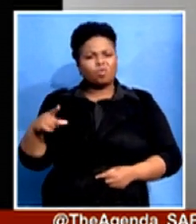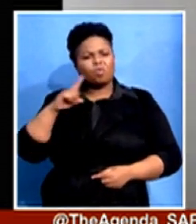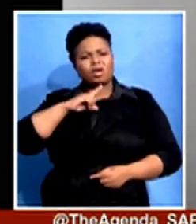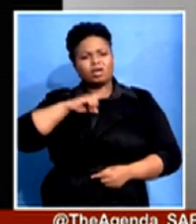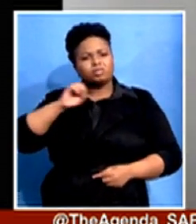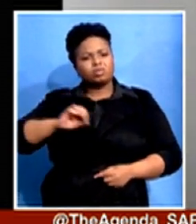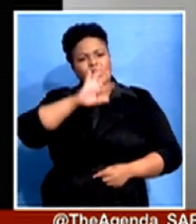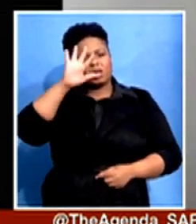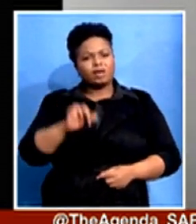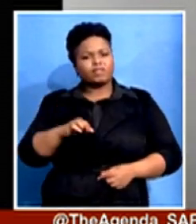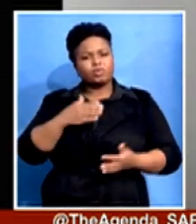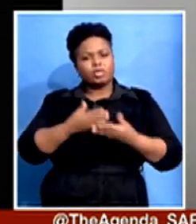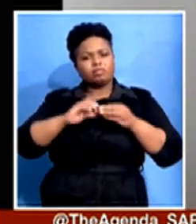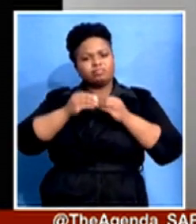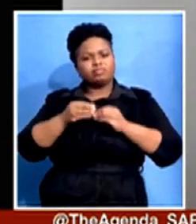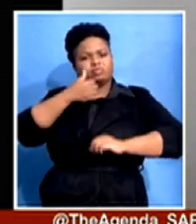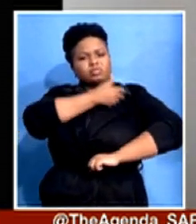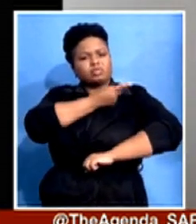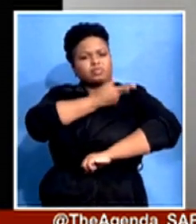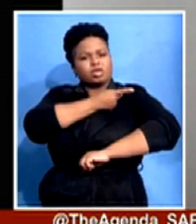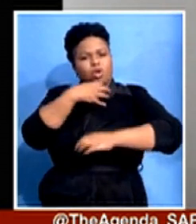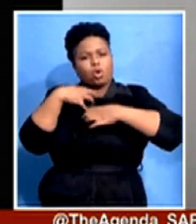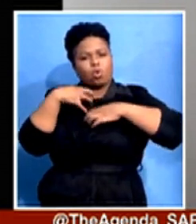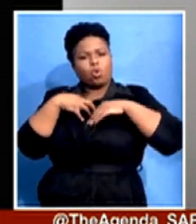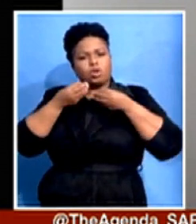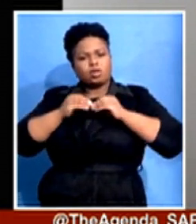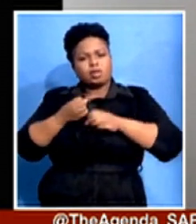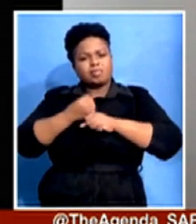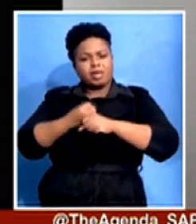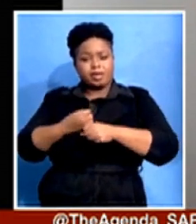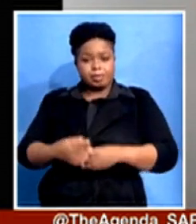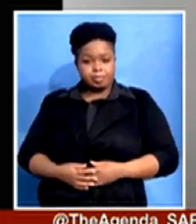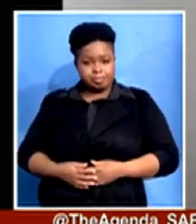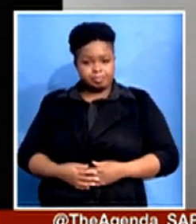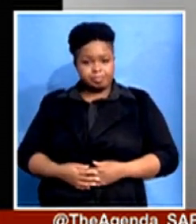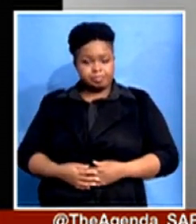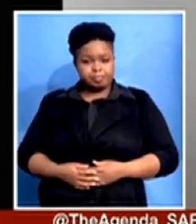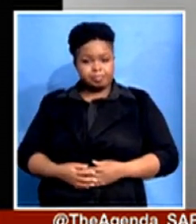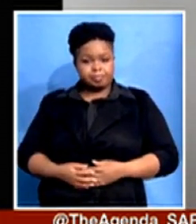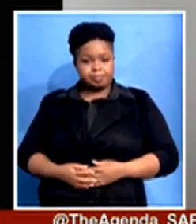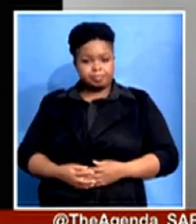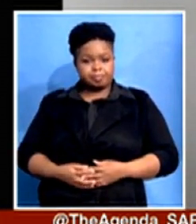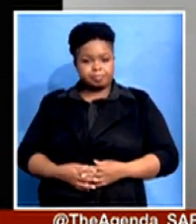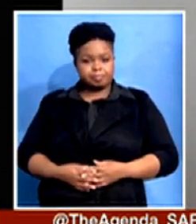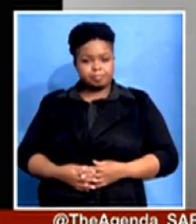capacity? If I can hand over to Dr. Mjwara to respond to the first question, please.